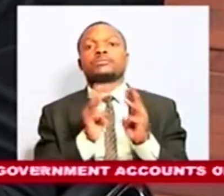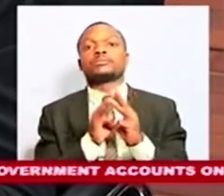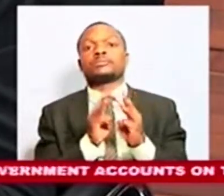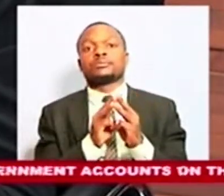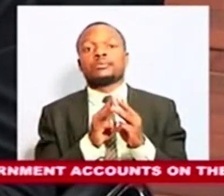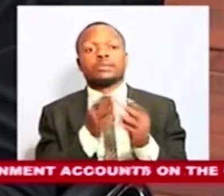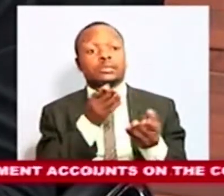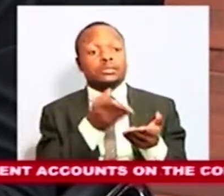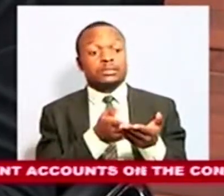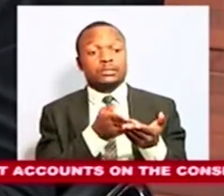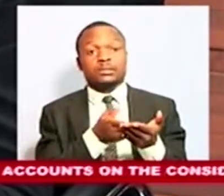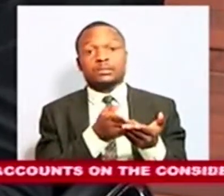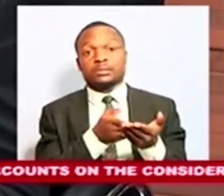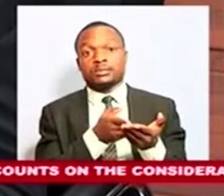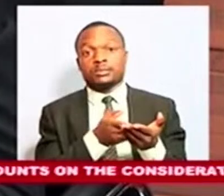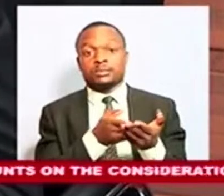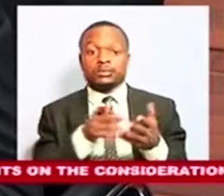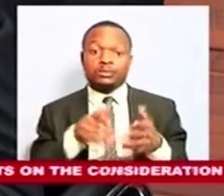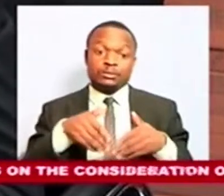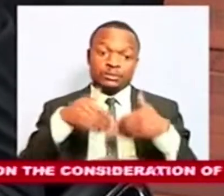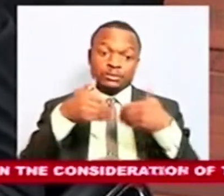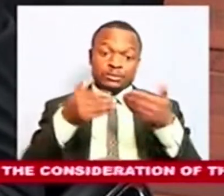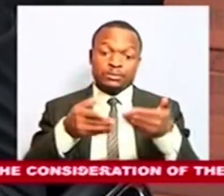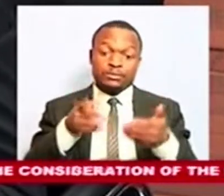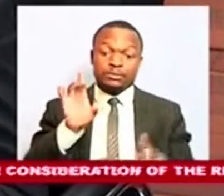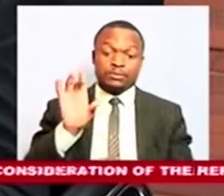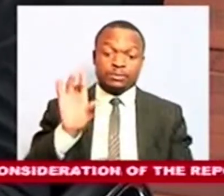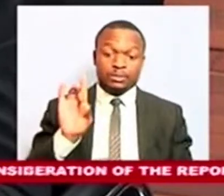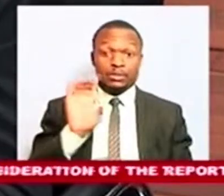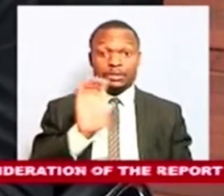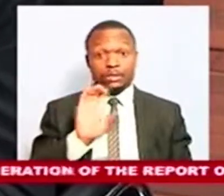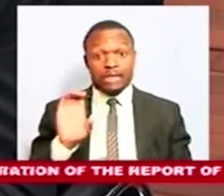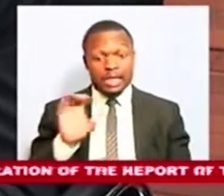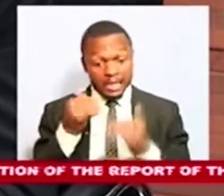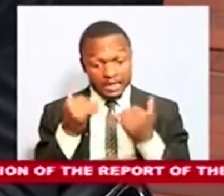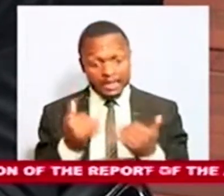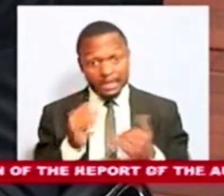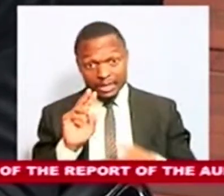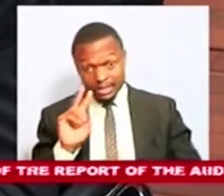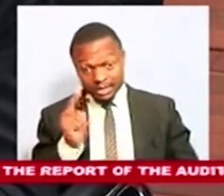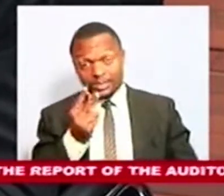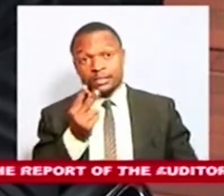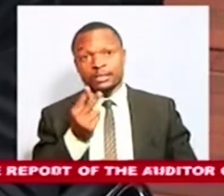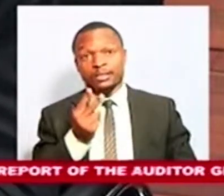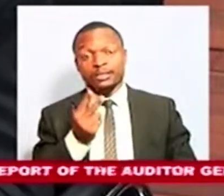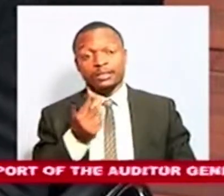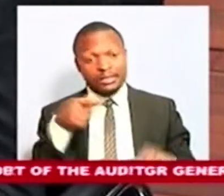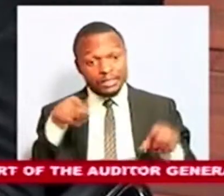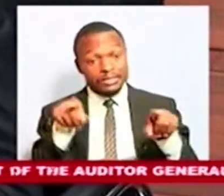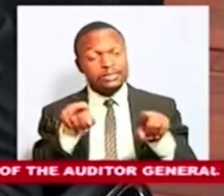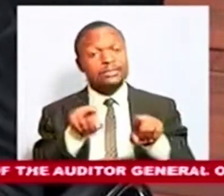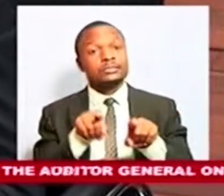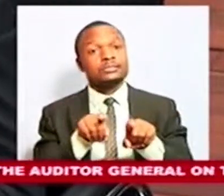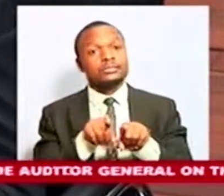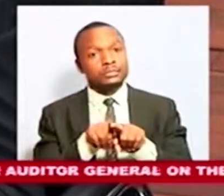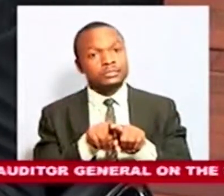in this transaction, they gave them 800. Now the second transaction, same